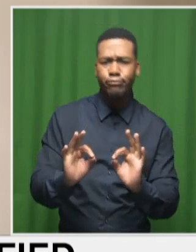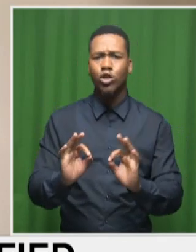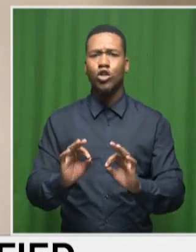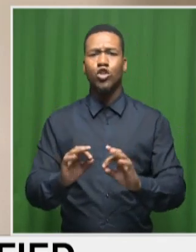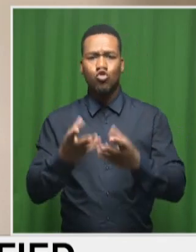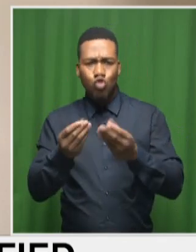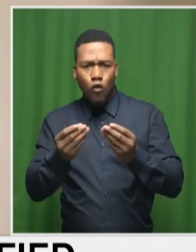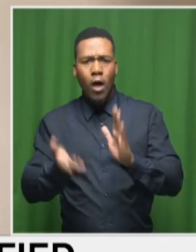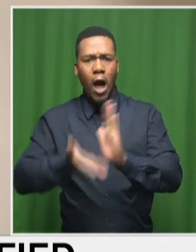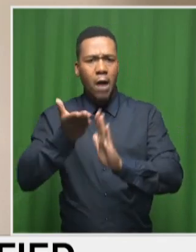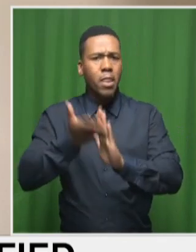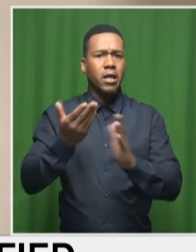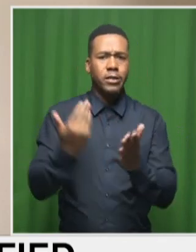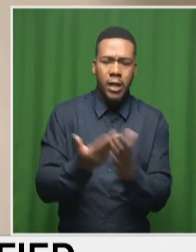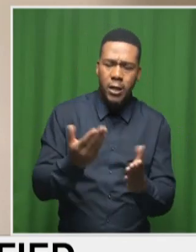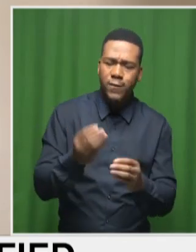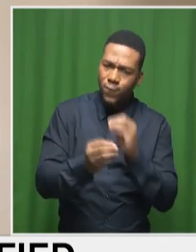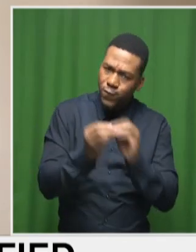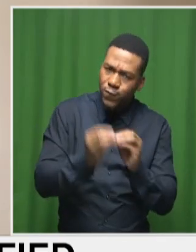updates, we see to those.